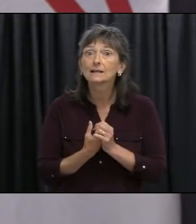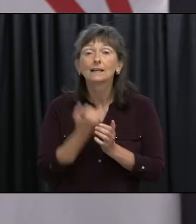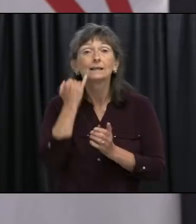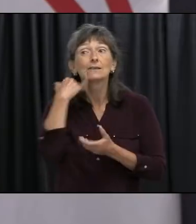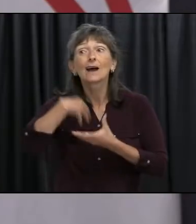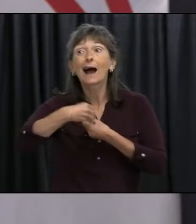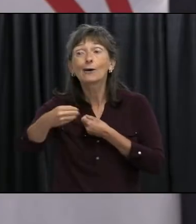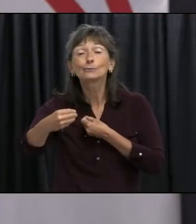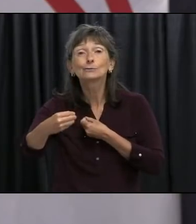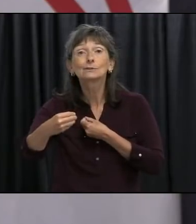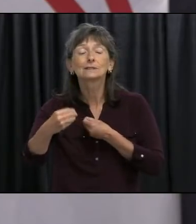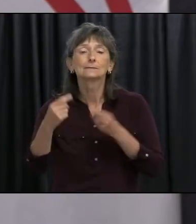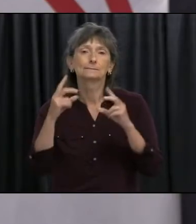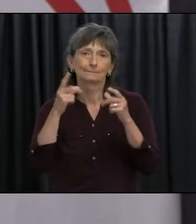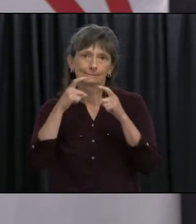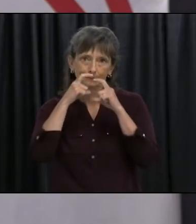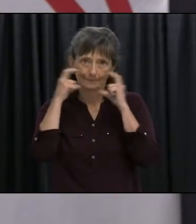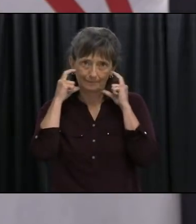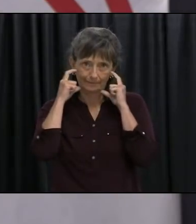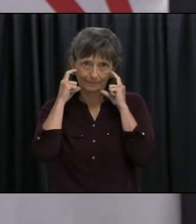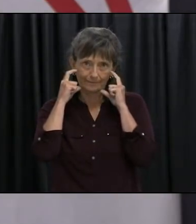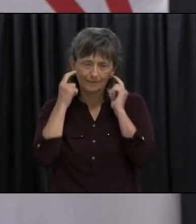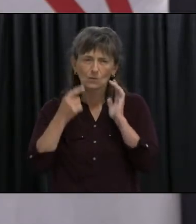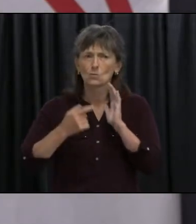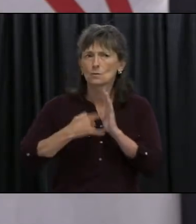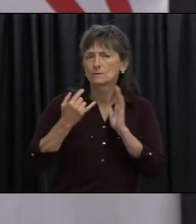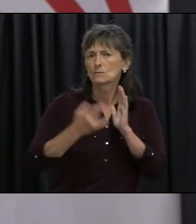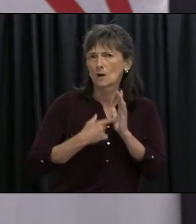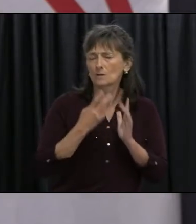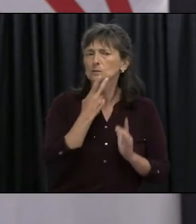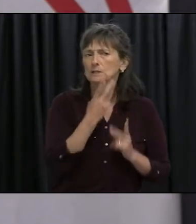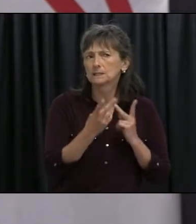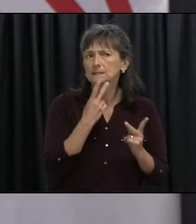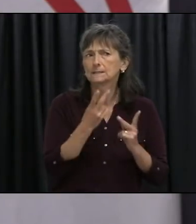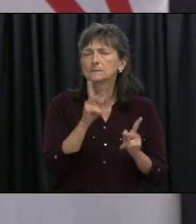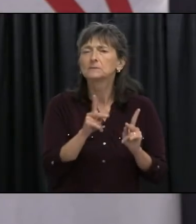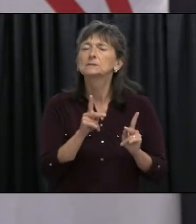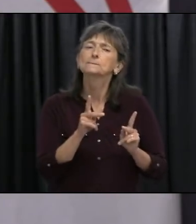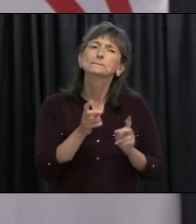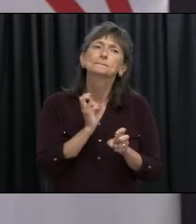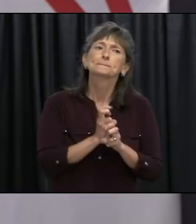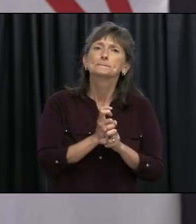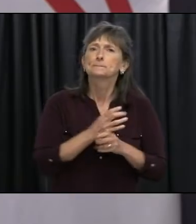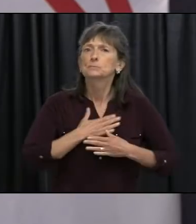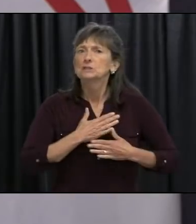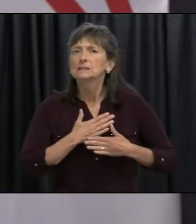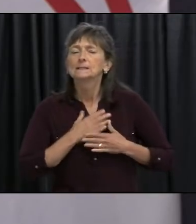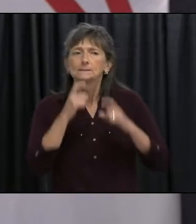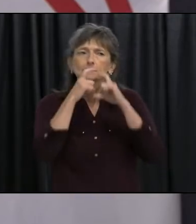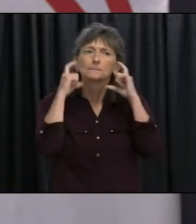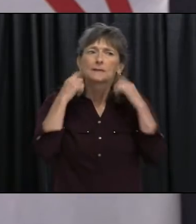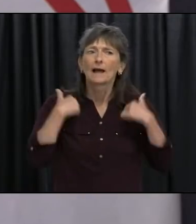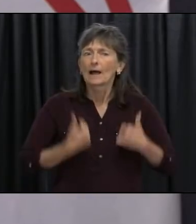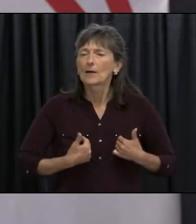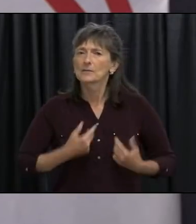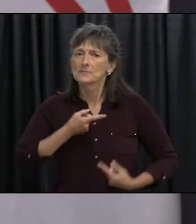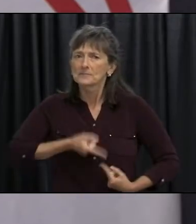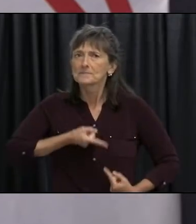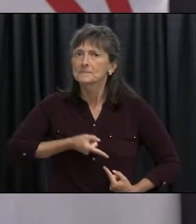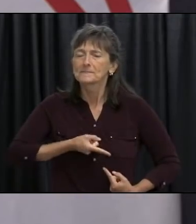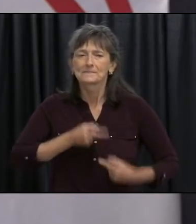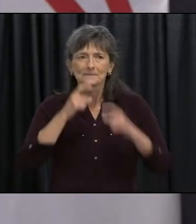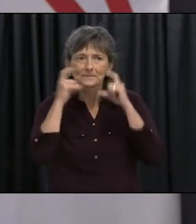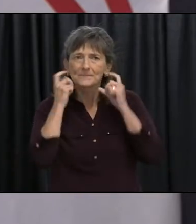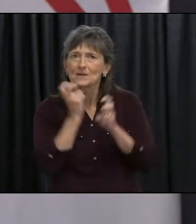masks in public areas. And we do hear from time to time of a few individuals who find it difficult wearing a mask for health reasons, but